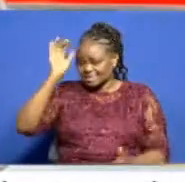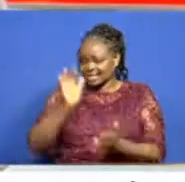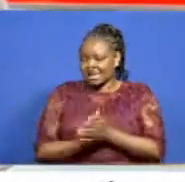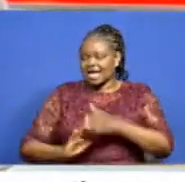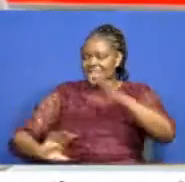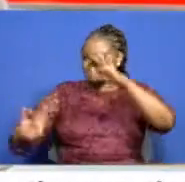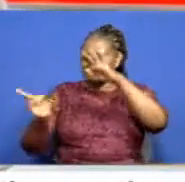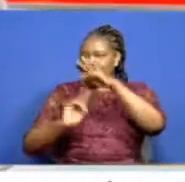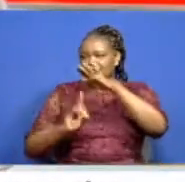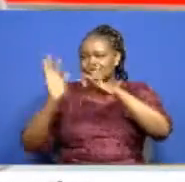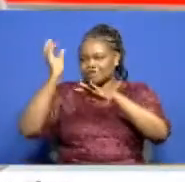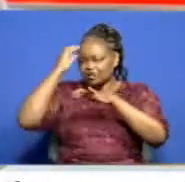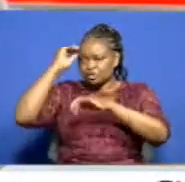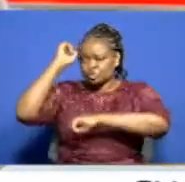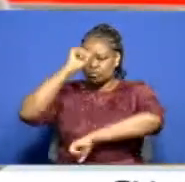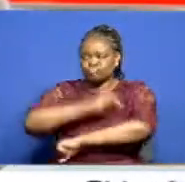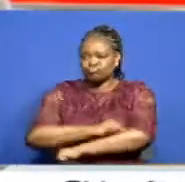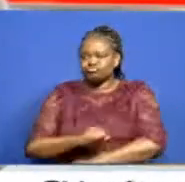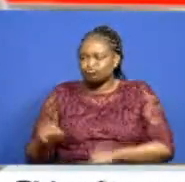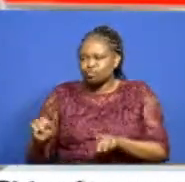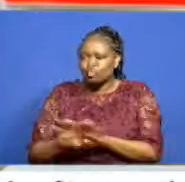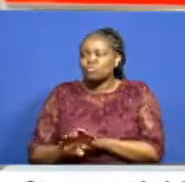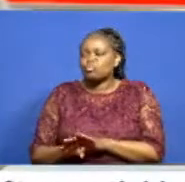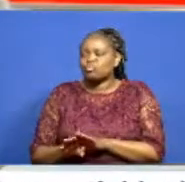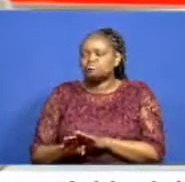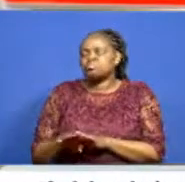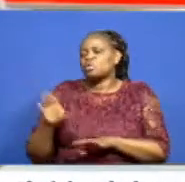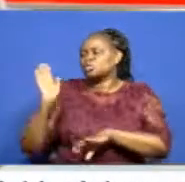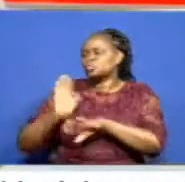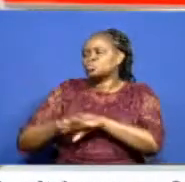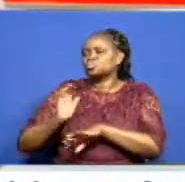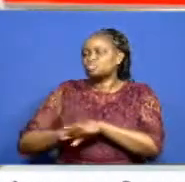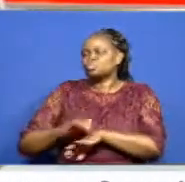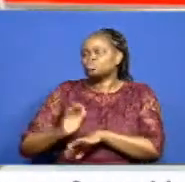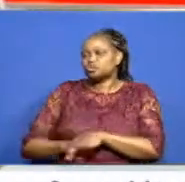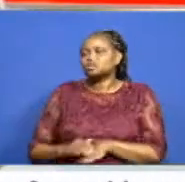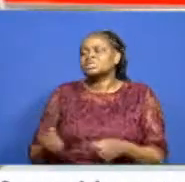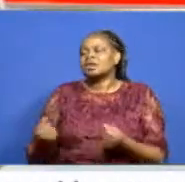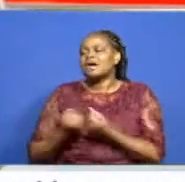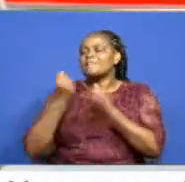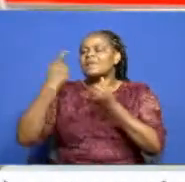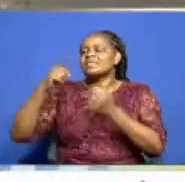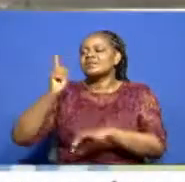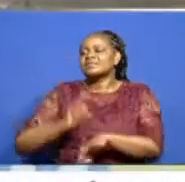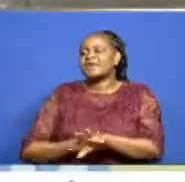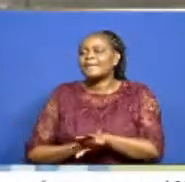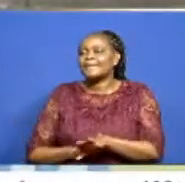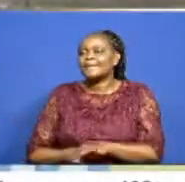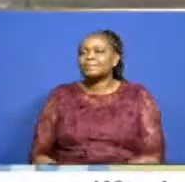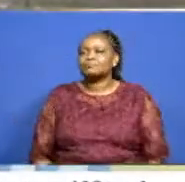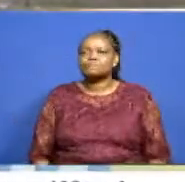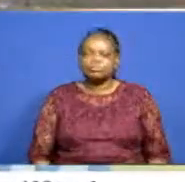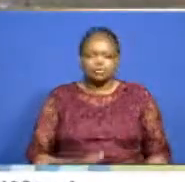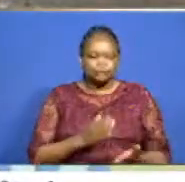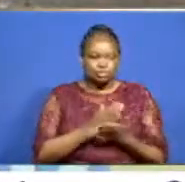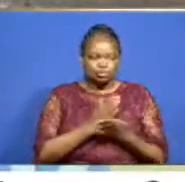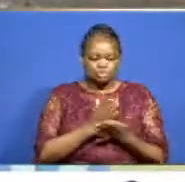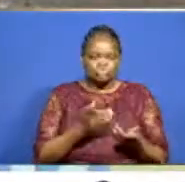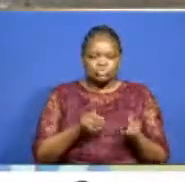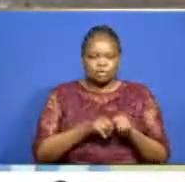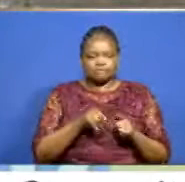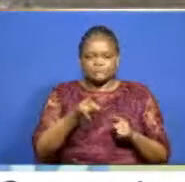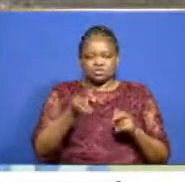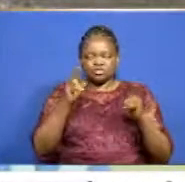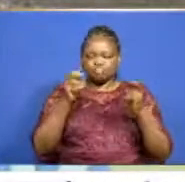Education to close down school was well intended and was timely enough. Mm-hmm. Yes. Indeed. And, you know, these issues